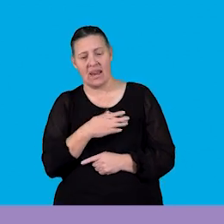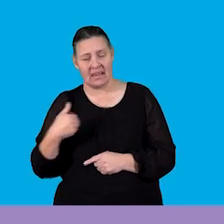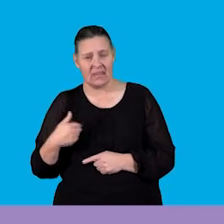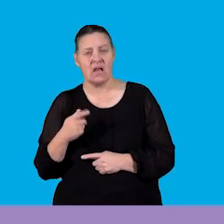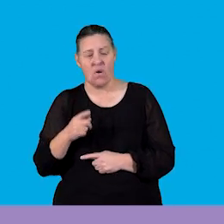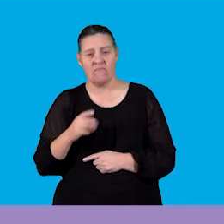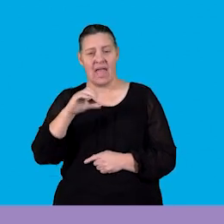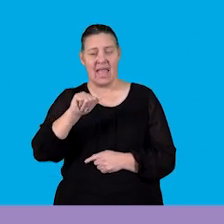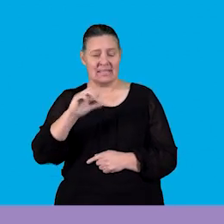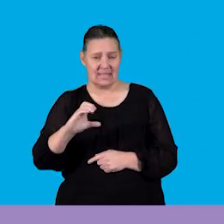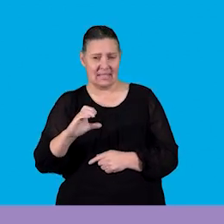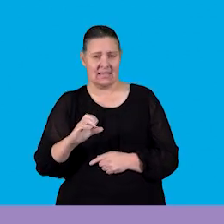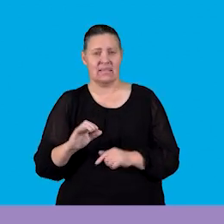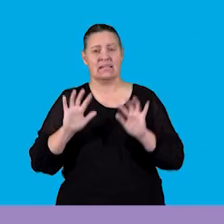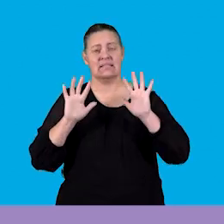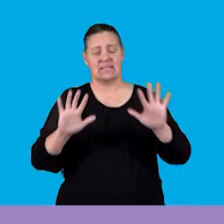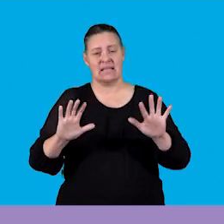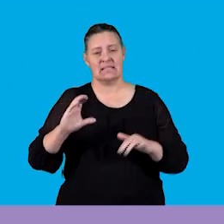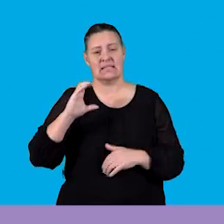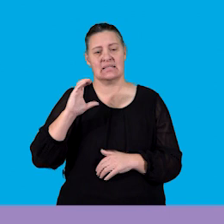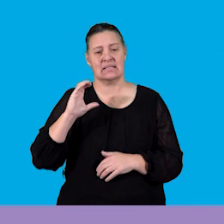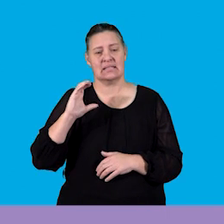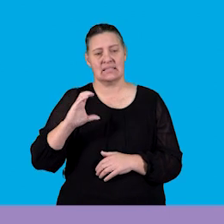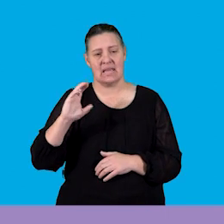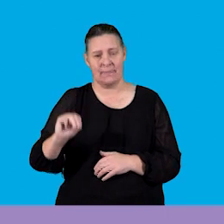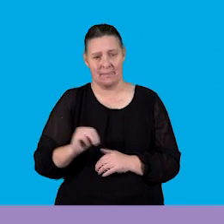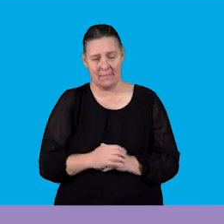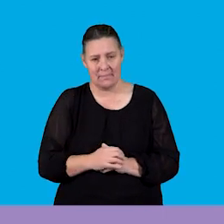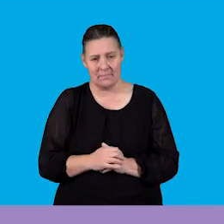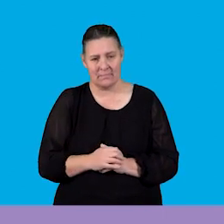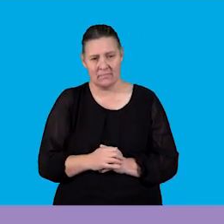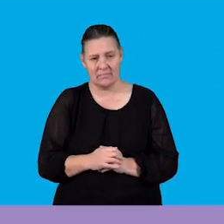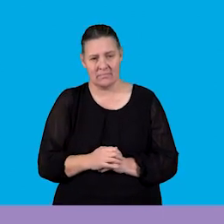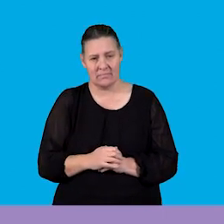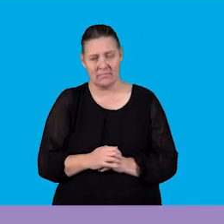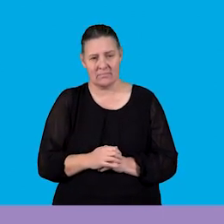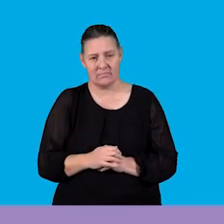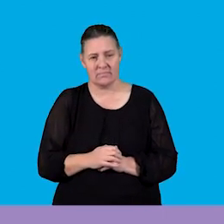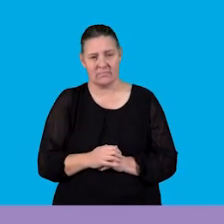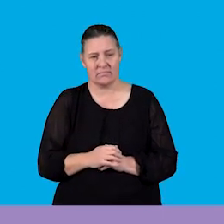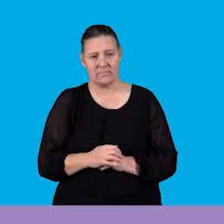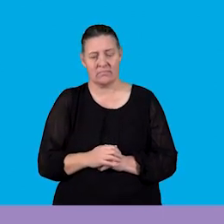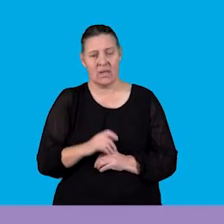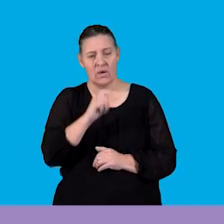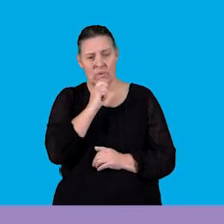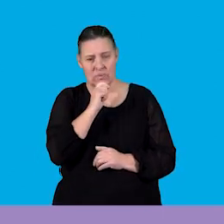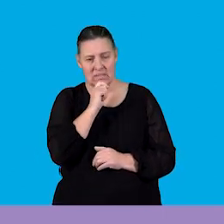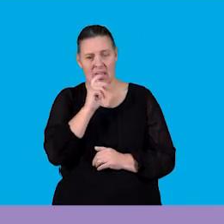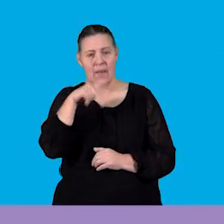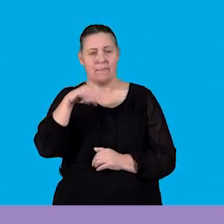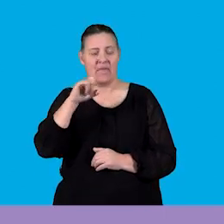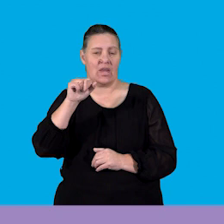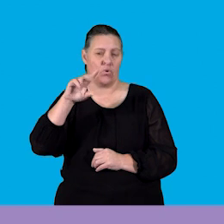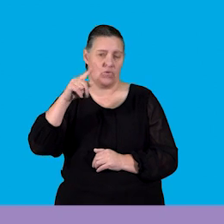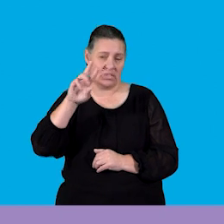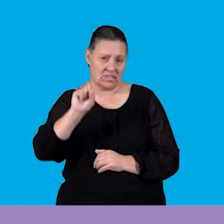So this means that the length of AC there is 10 centimeters. And we found that missing length